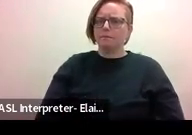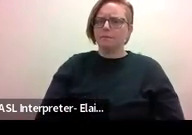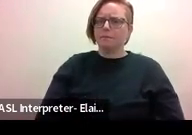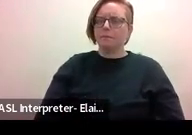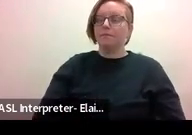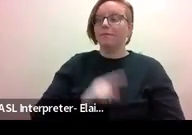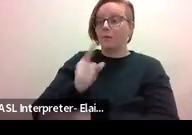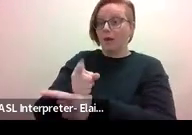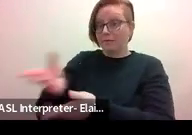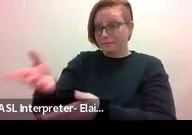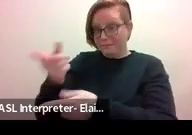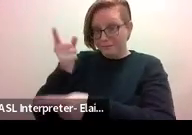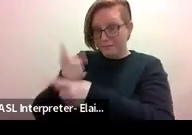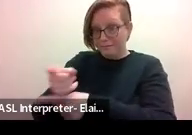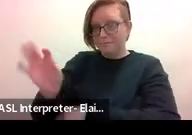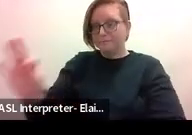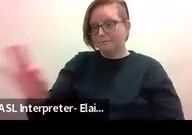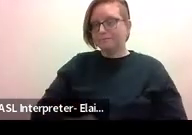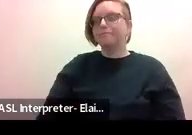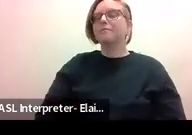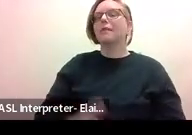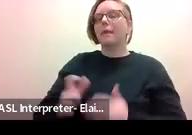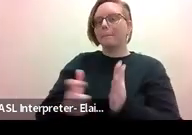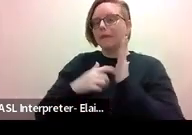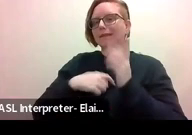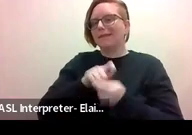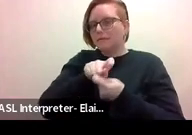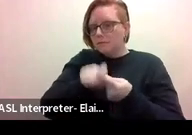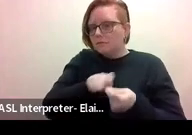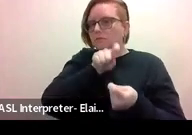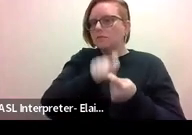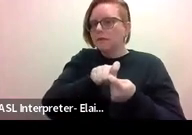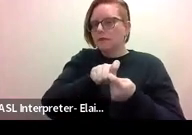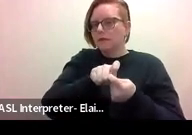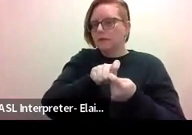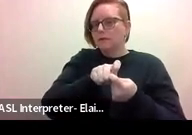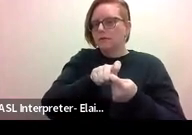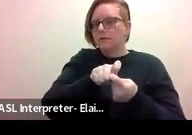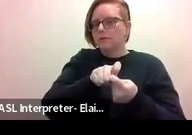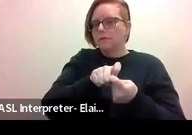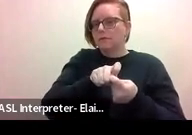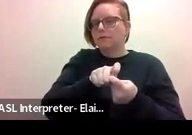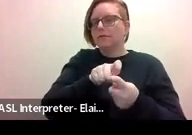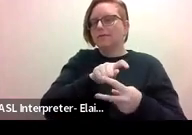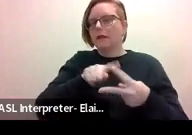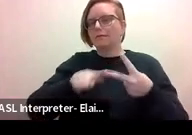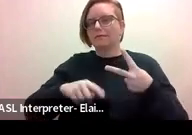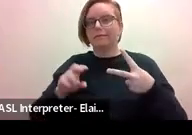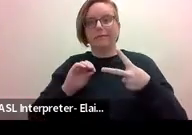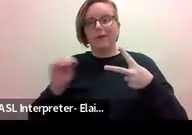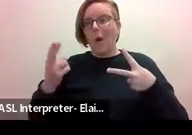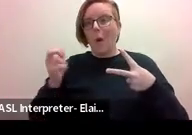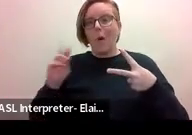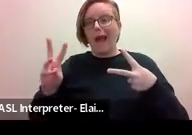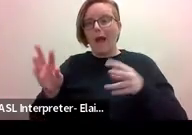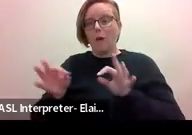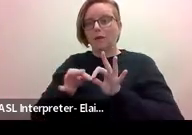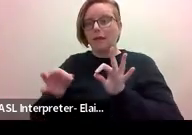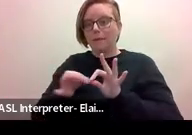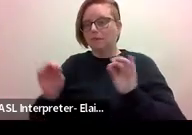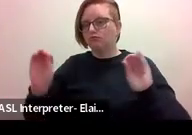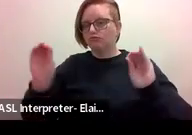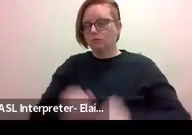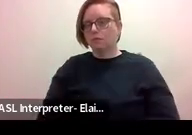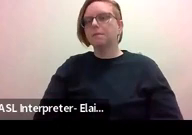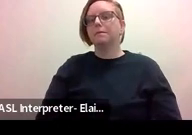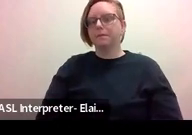Yes, there you go. Very nice. Yep, it needs to be specific. And there's no how statement. Very good. Nice job.